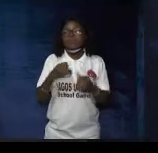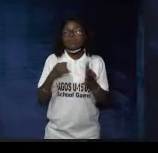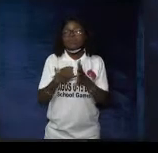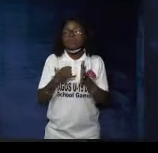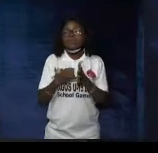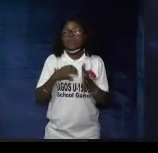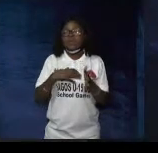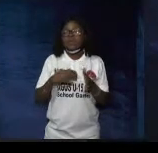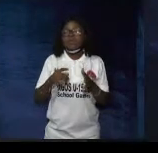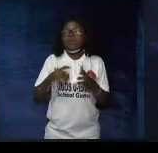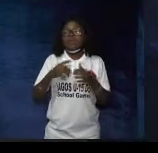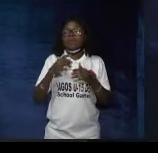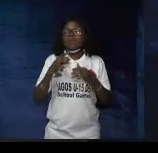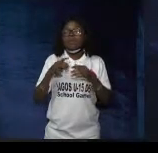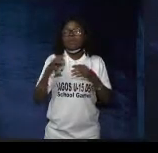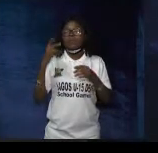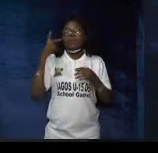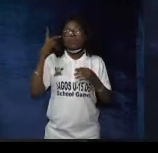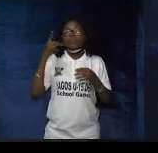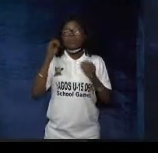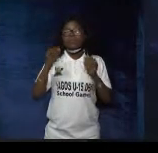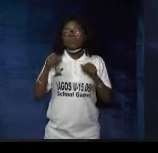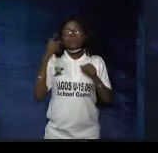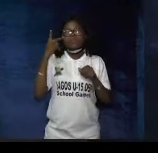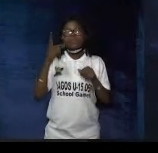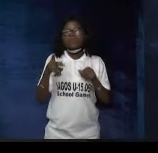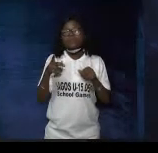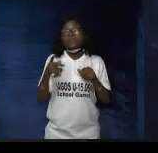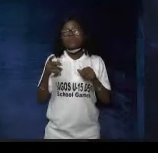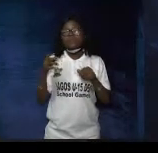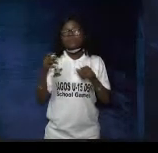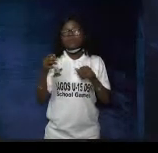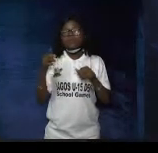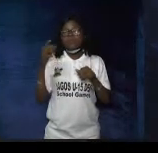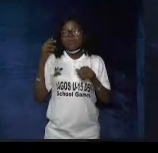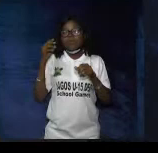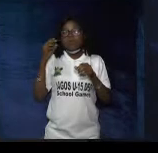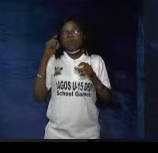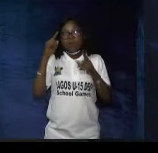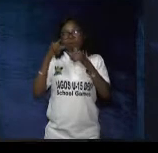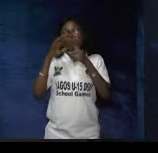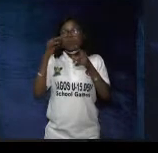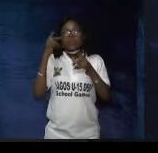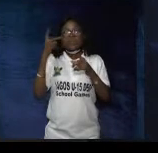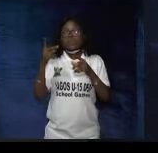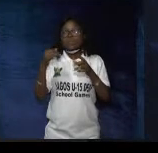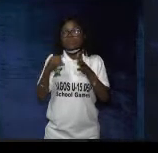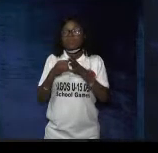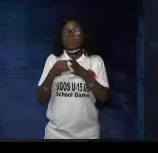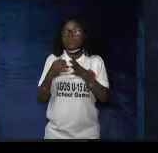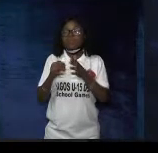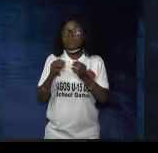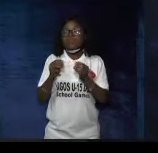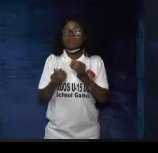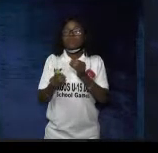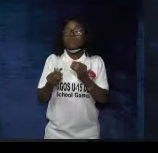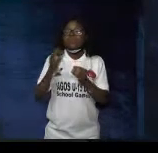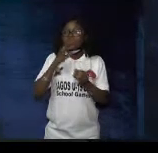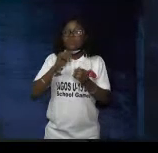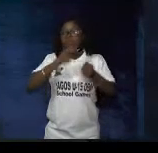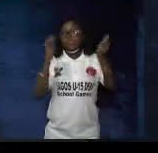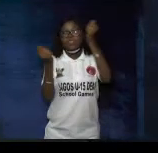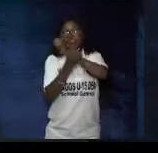top. Let's take that again. I'll mark that top for you so that you can see. Now, I hope that you can see the black marking on